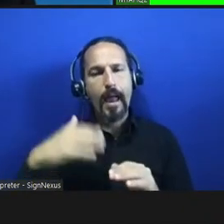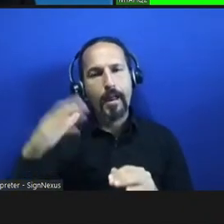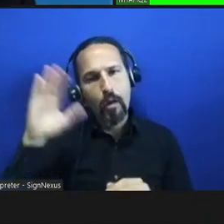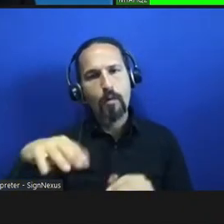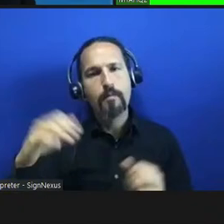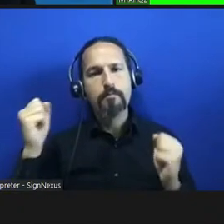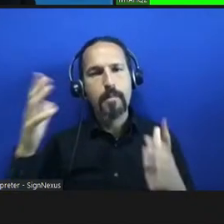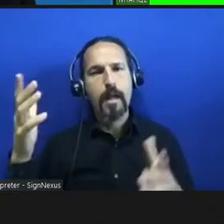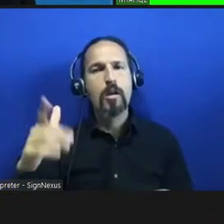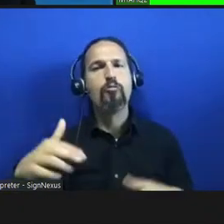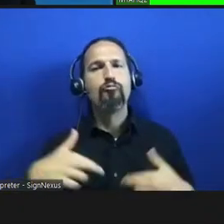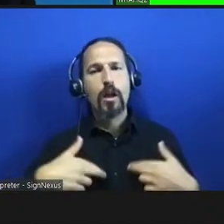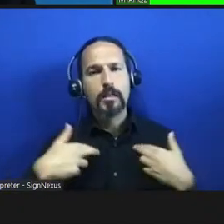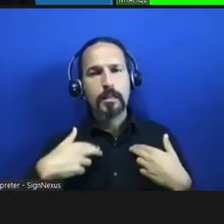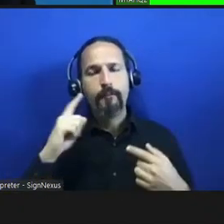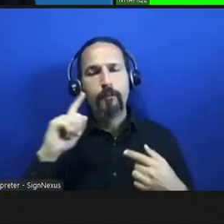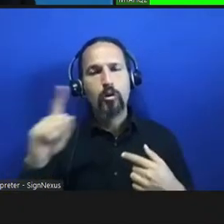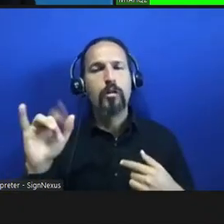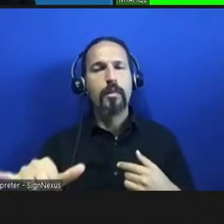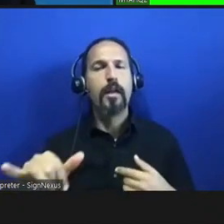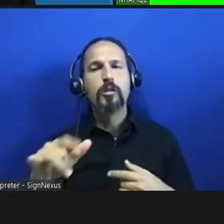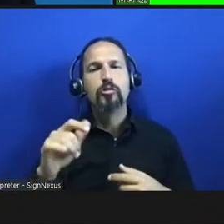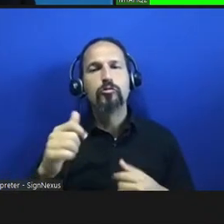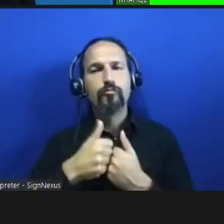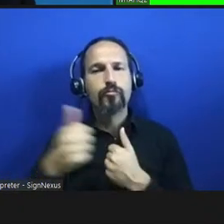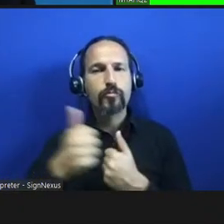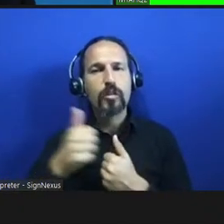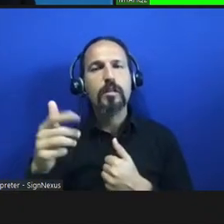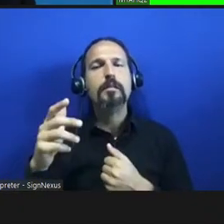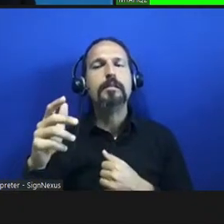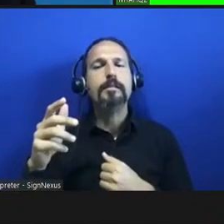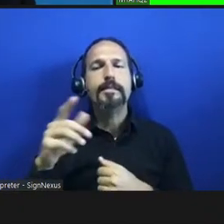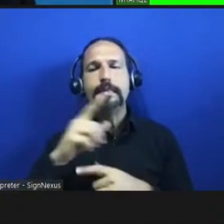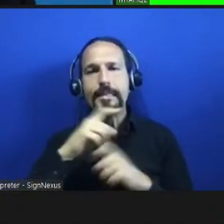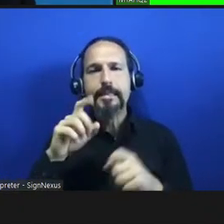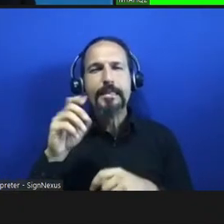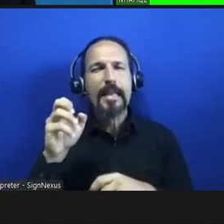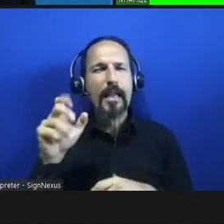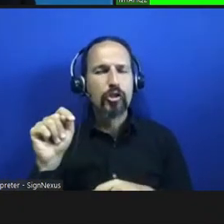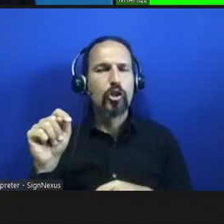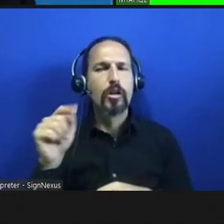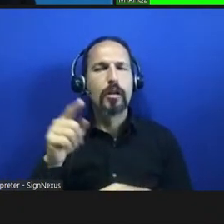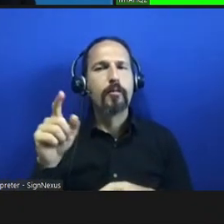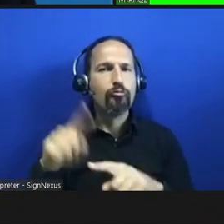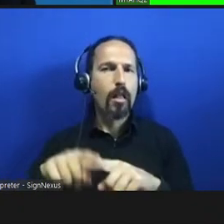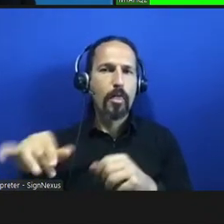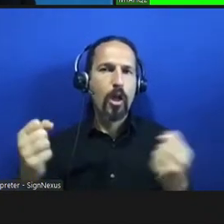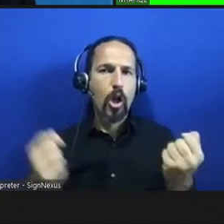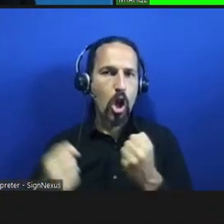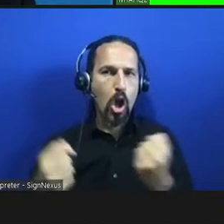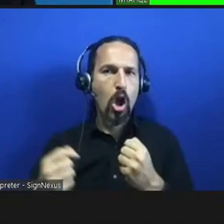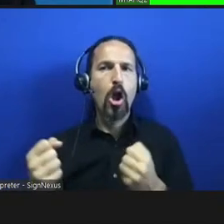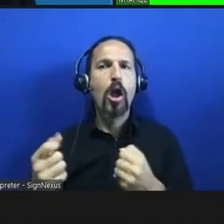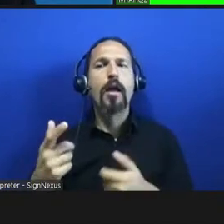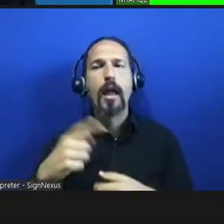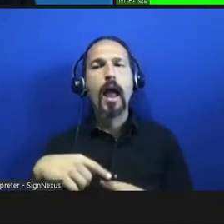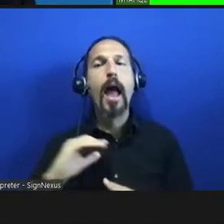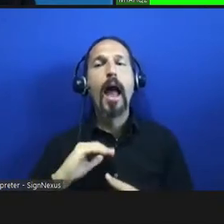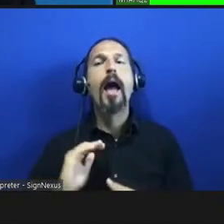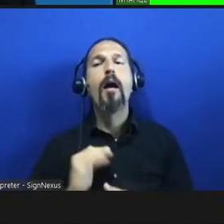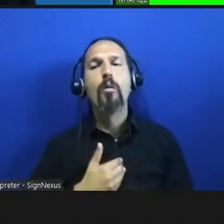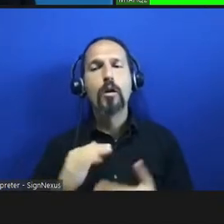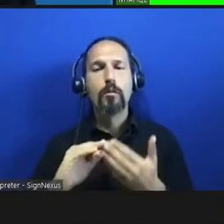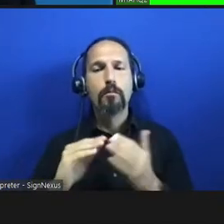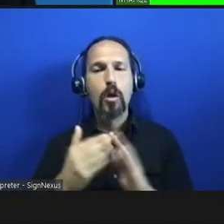that many residents in transportation deserts rely on our cars as a key part of their commute our communities